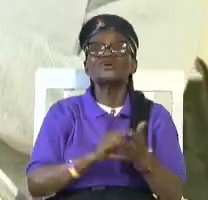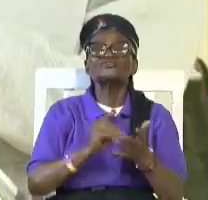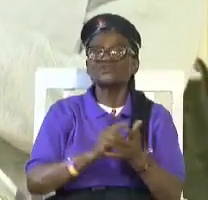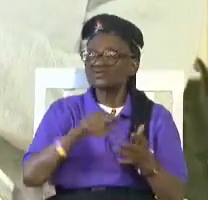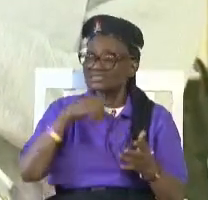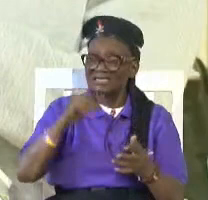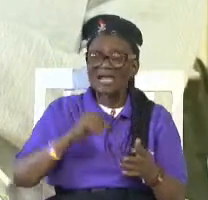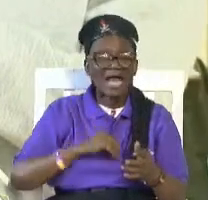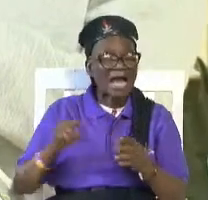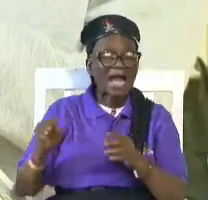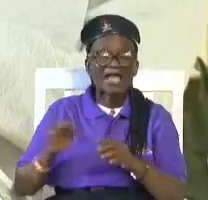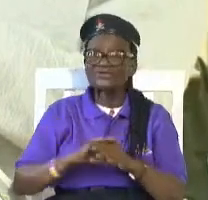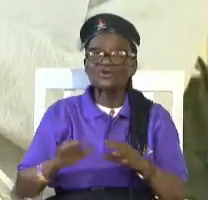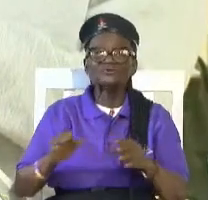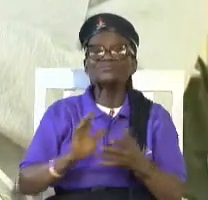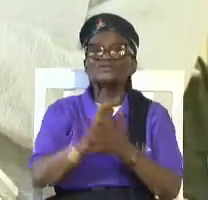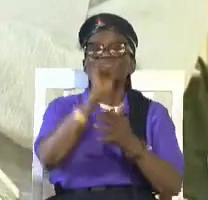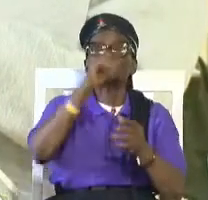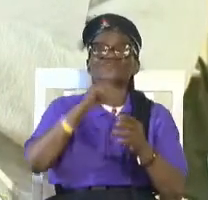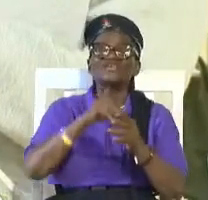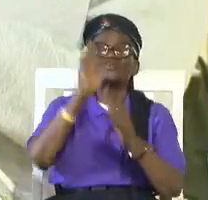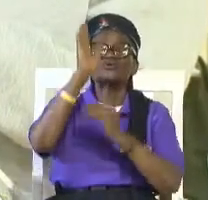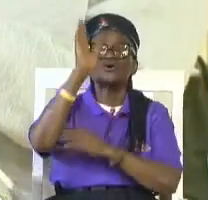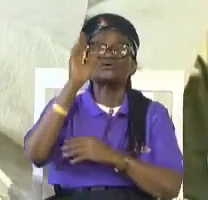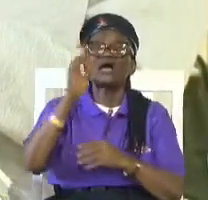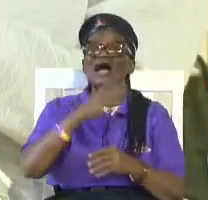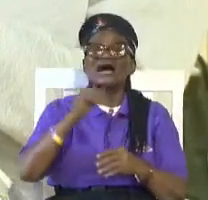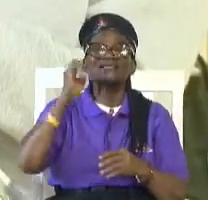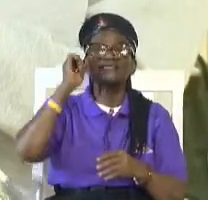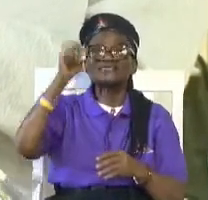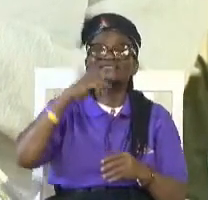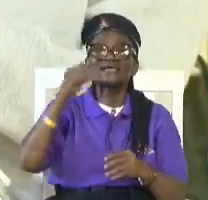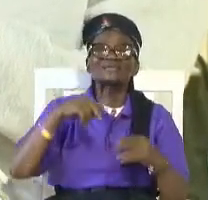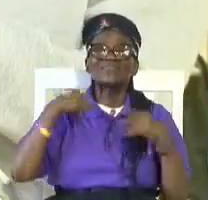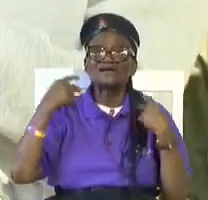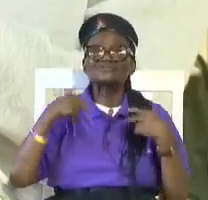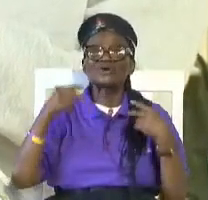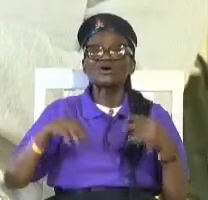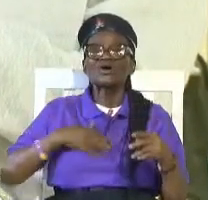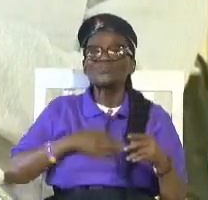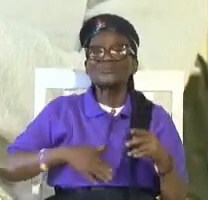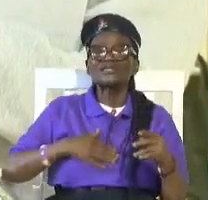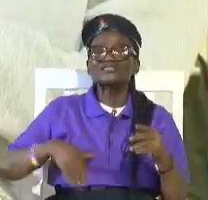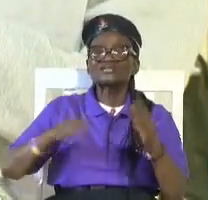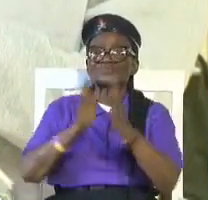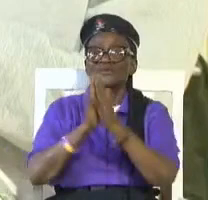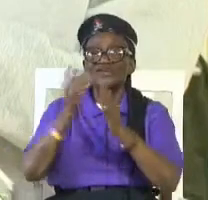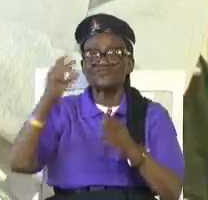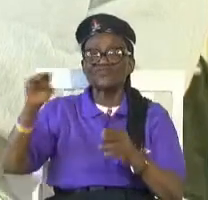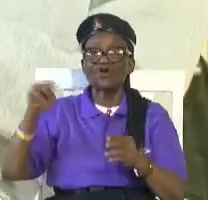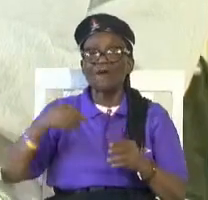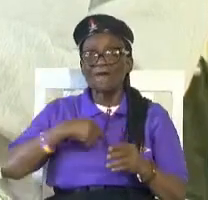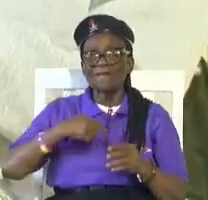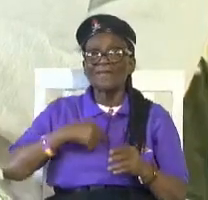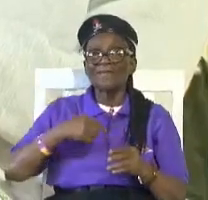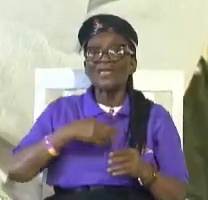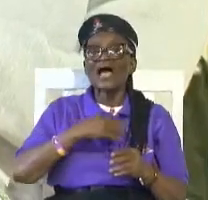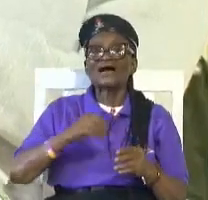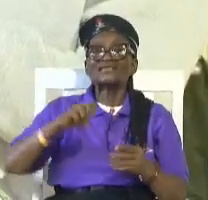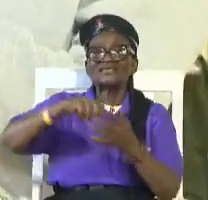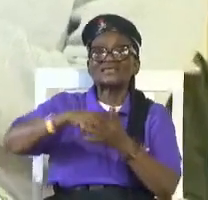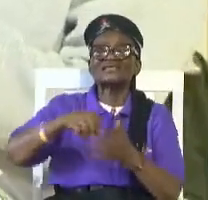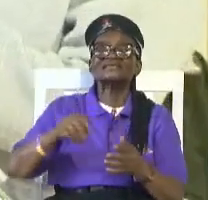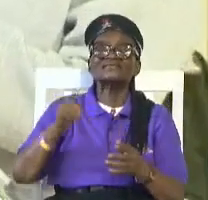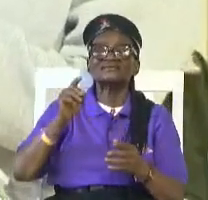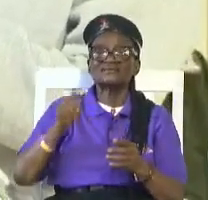case, pastor, please. He knelt down and I prayed for him. And he said, now I'm going back to my maker. And to the glory